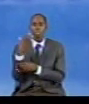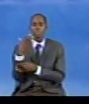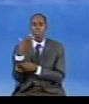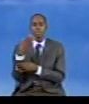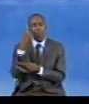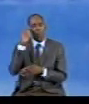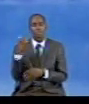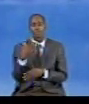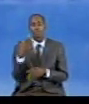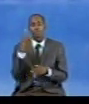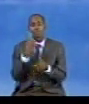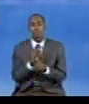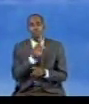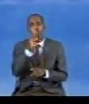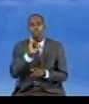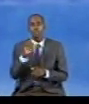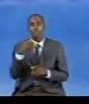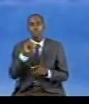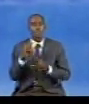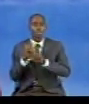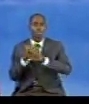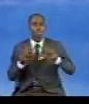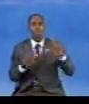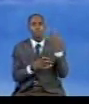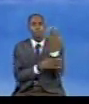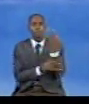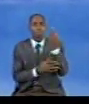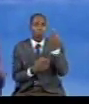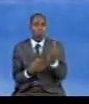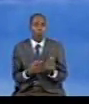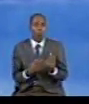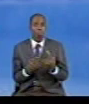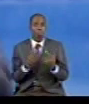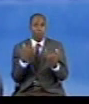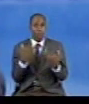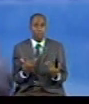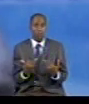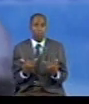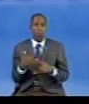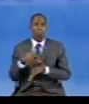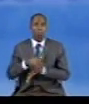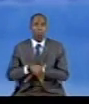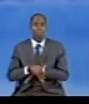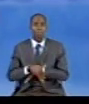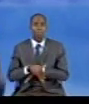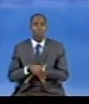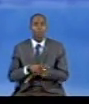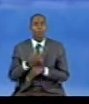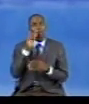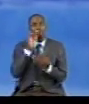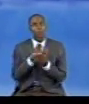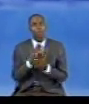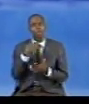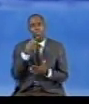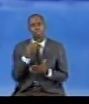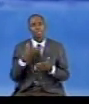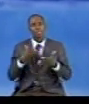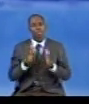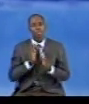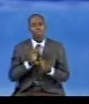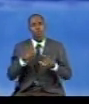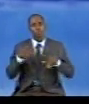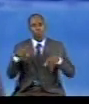alone. But tonight, my wife said, let us go and attend this program